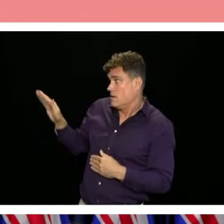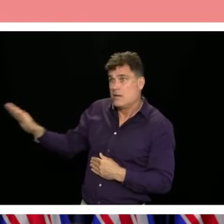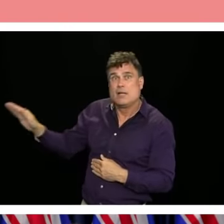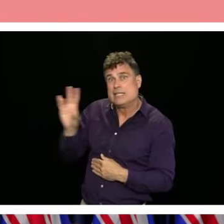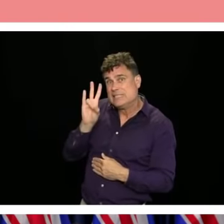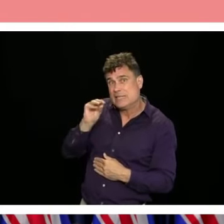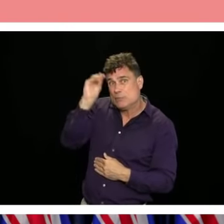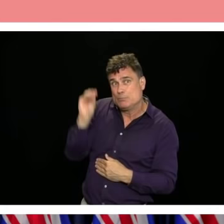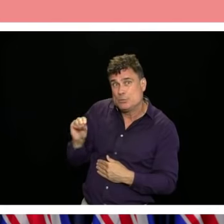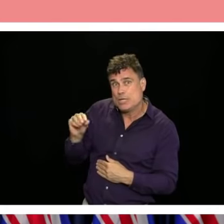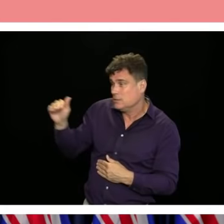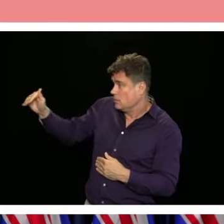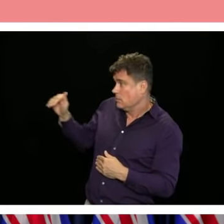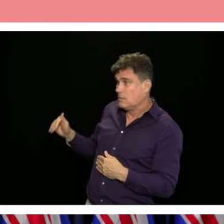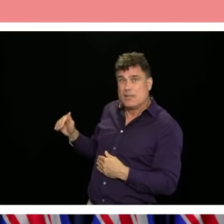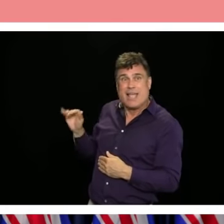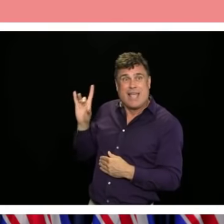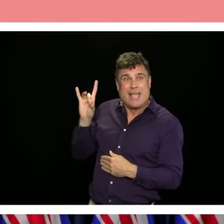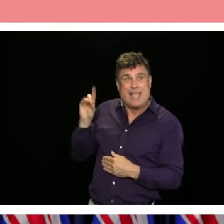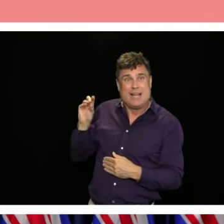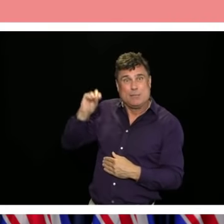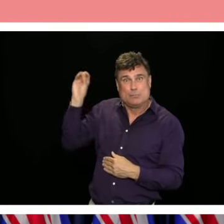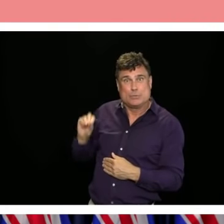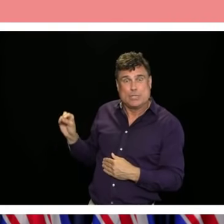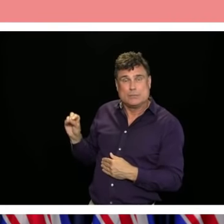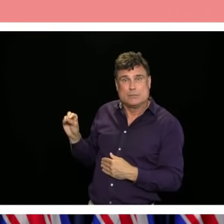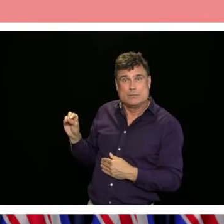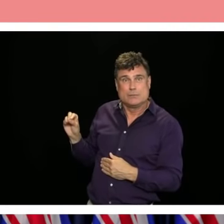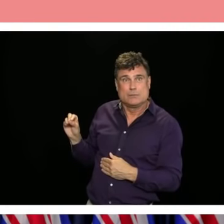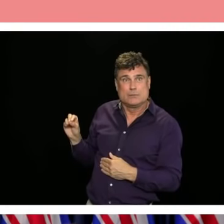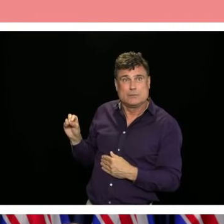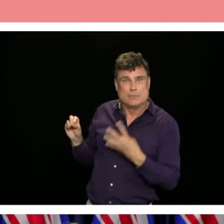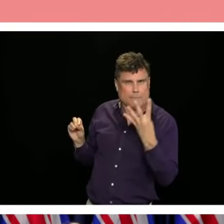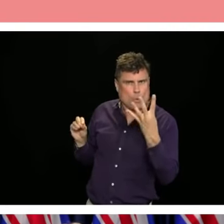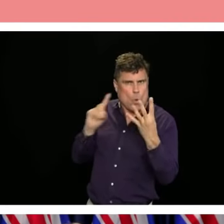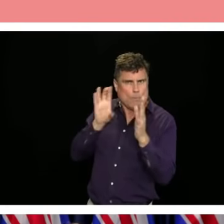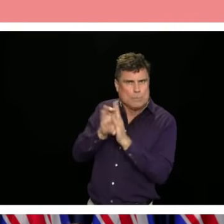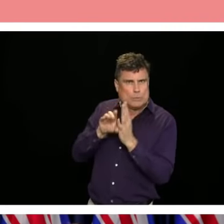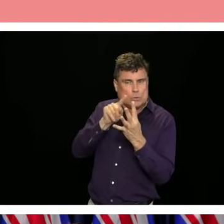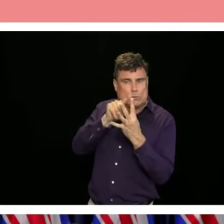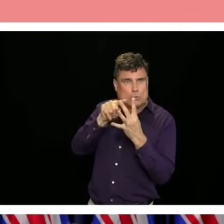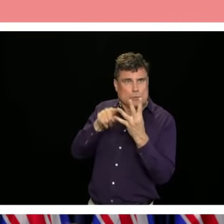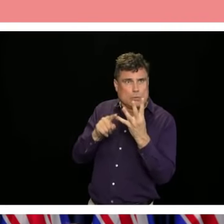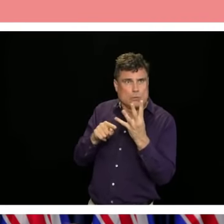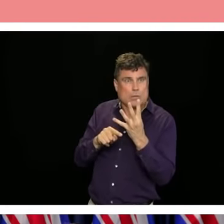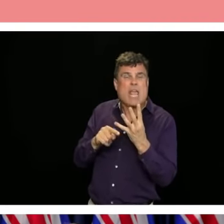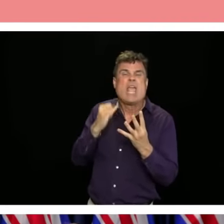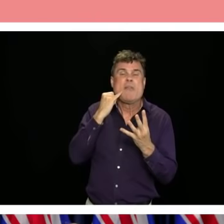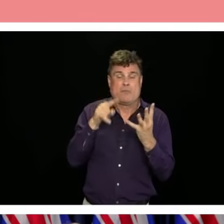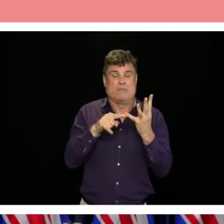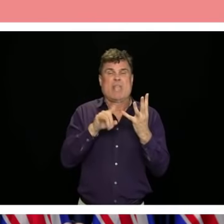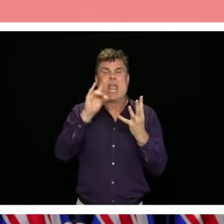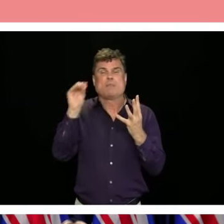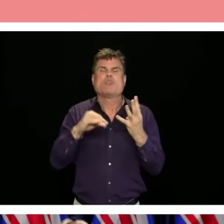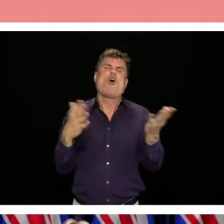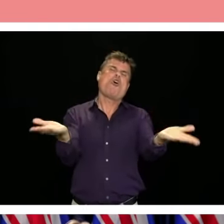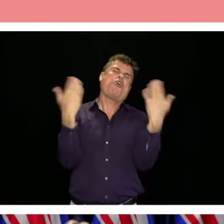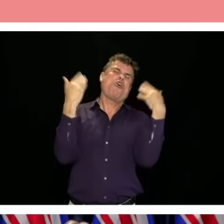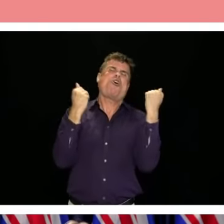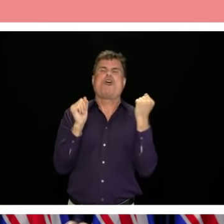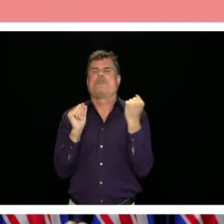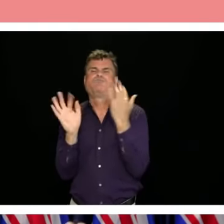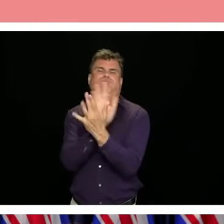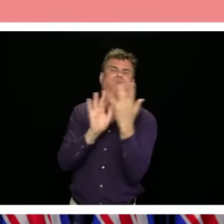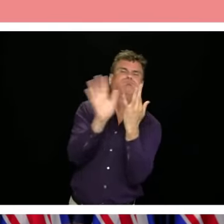growth in our trajectory here in BC. And this is some of the projections from the modeling that tells us what